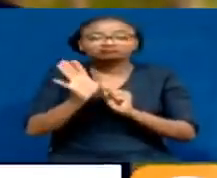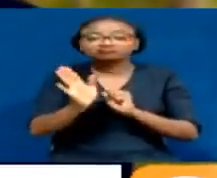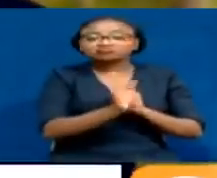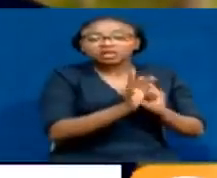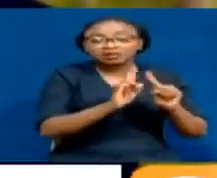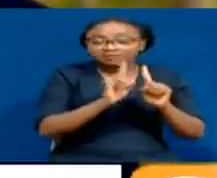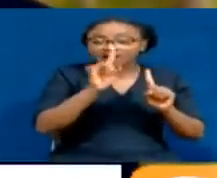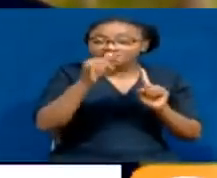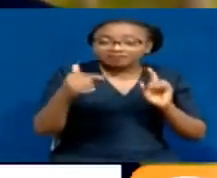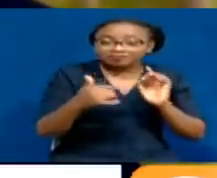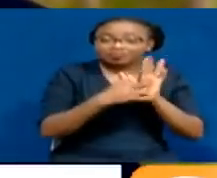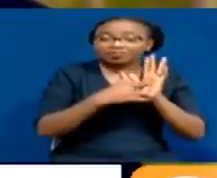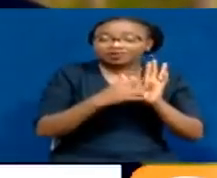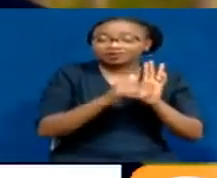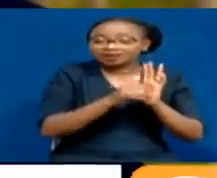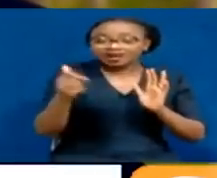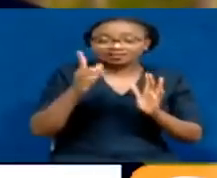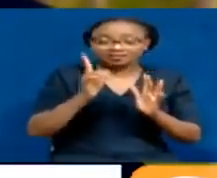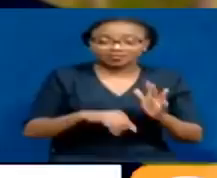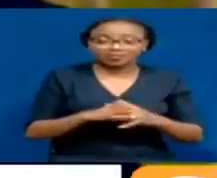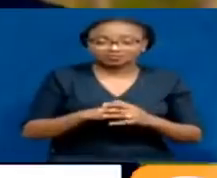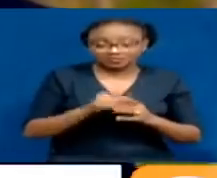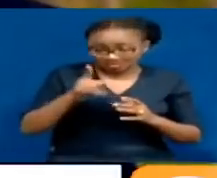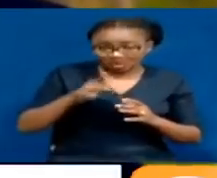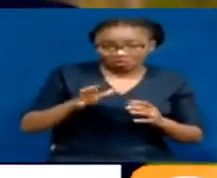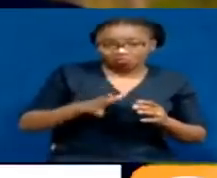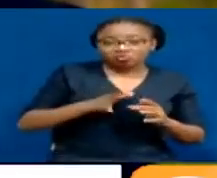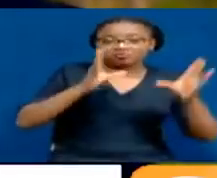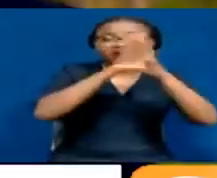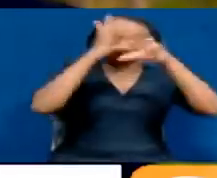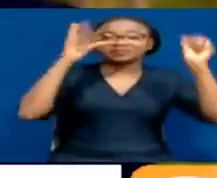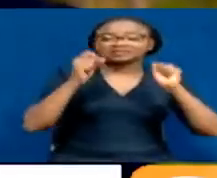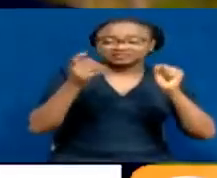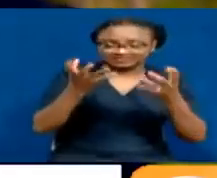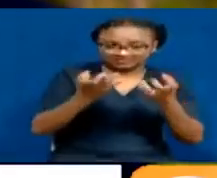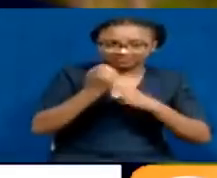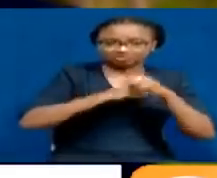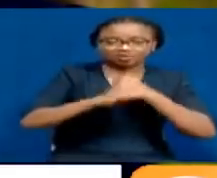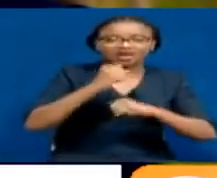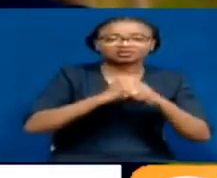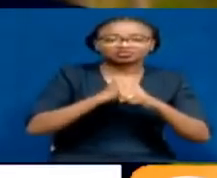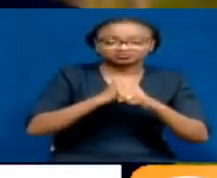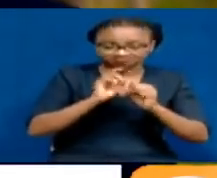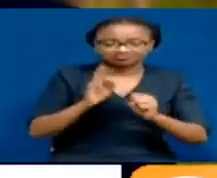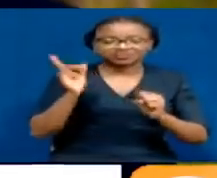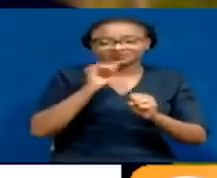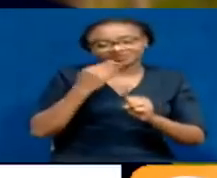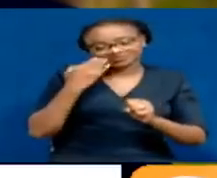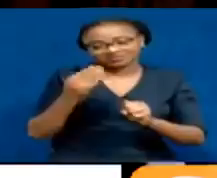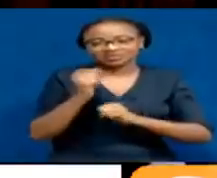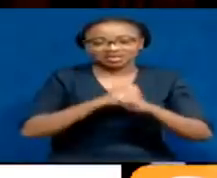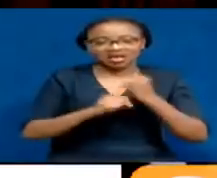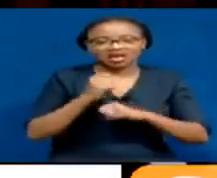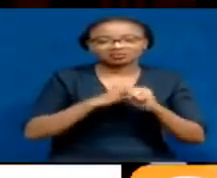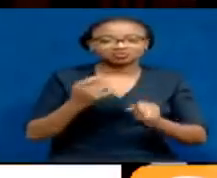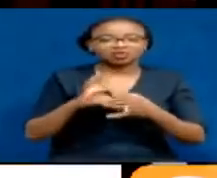most urgent measures that President Samia needed to take, she took with regard to